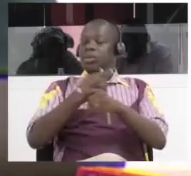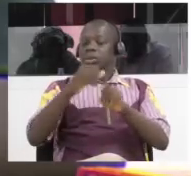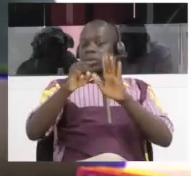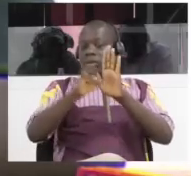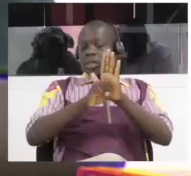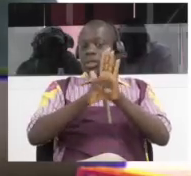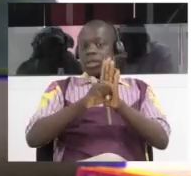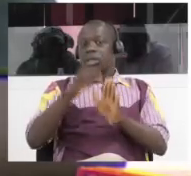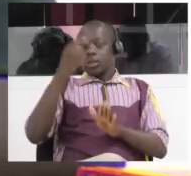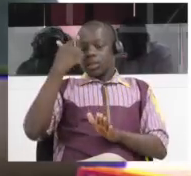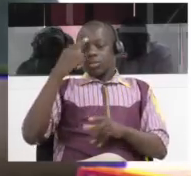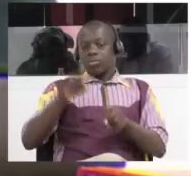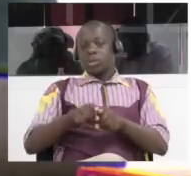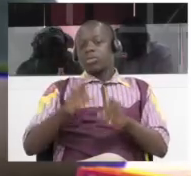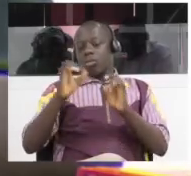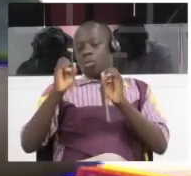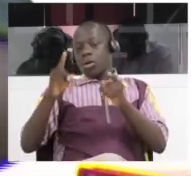it was okay, to my own mind.